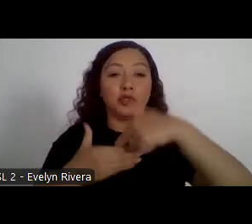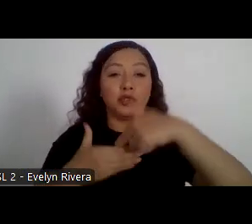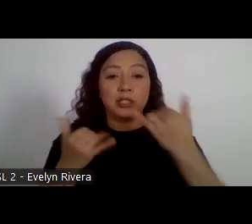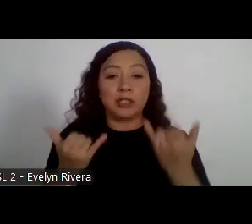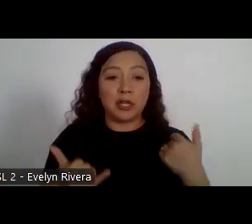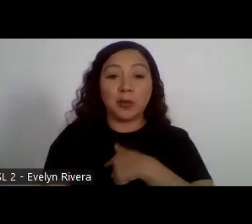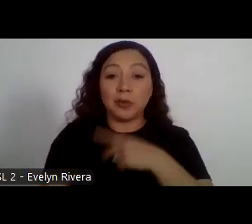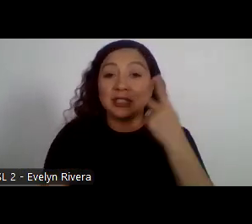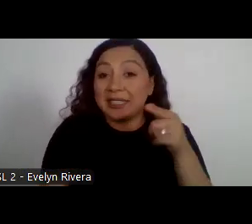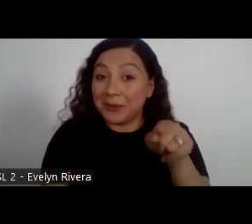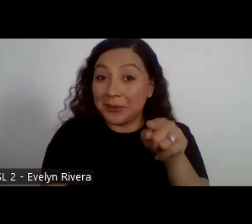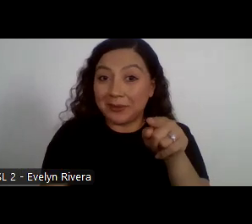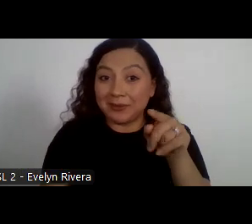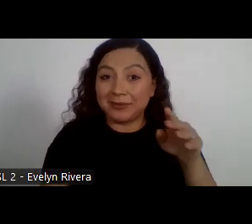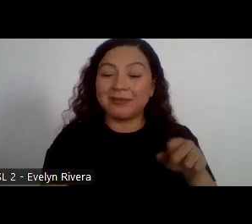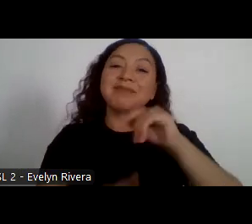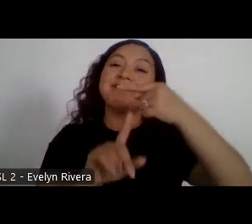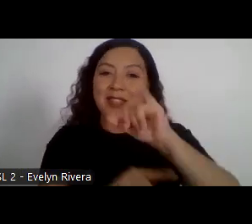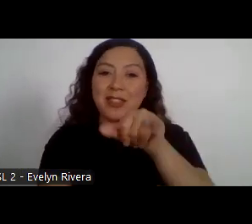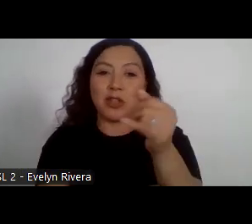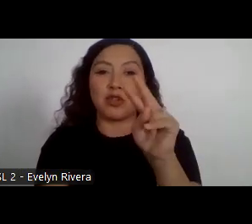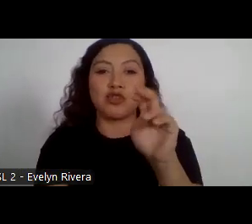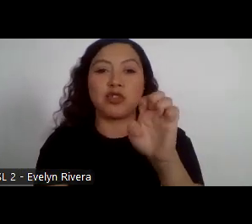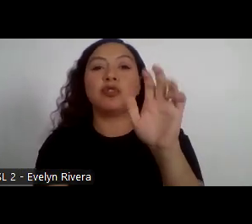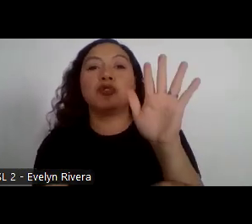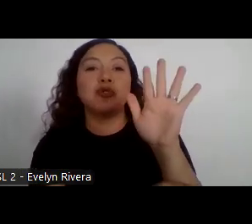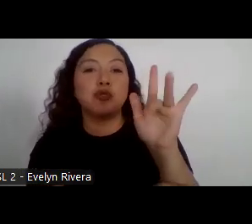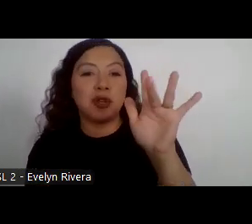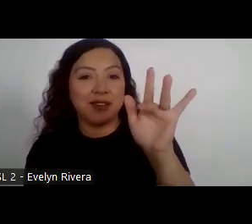you June 25th, our next meeting.